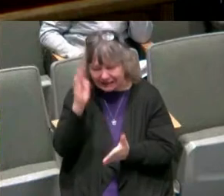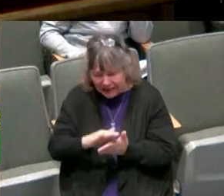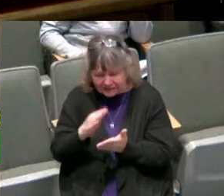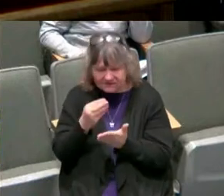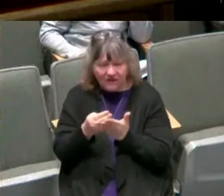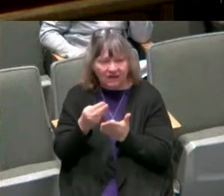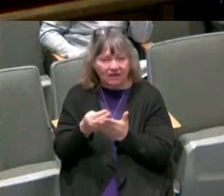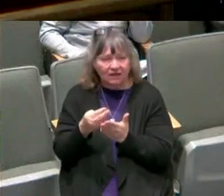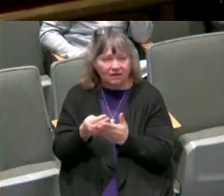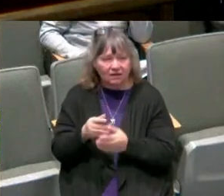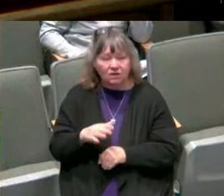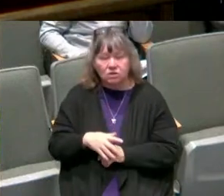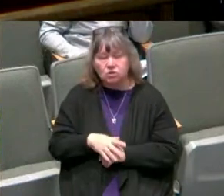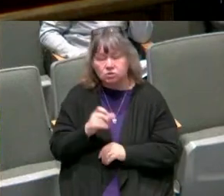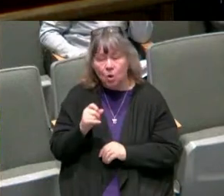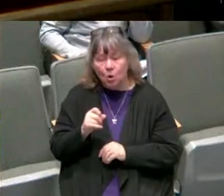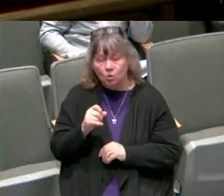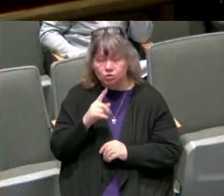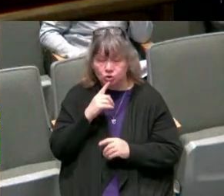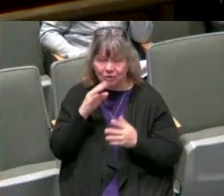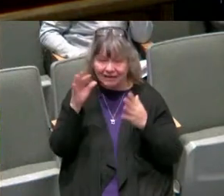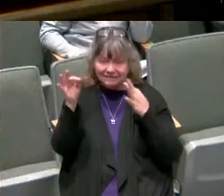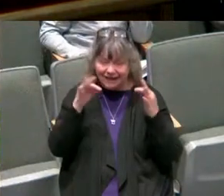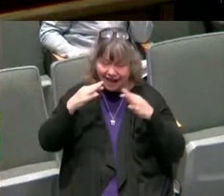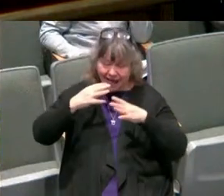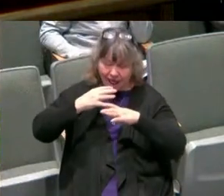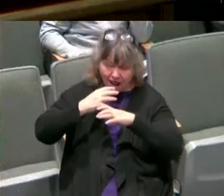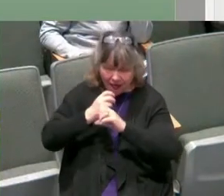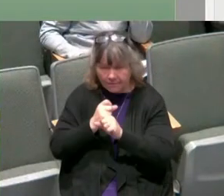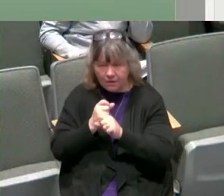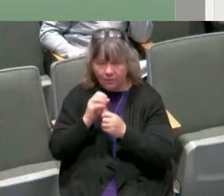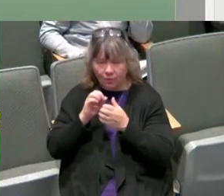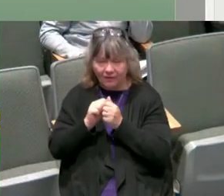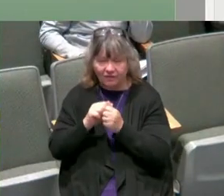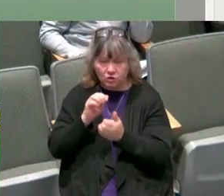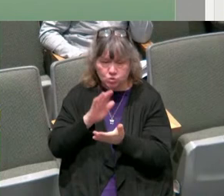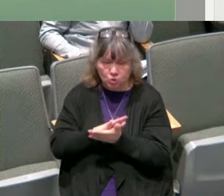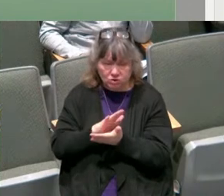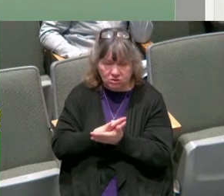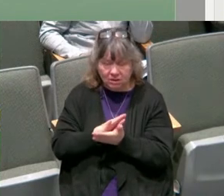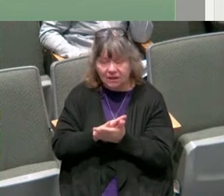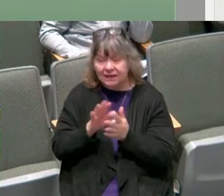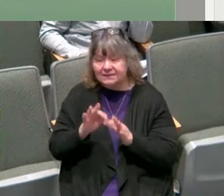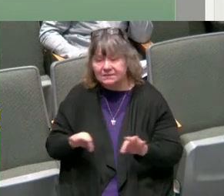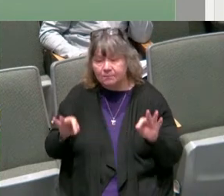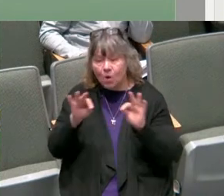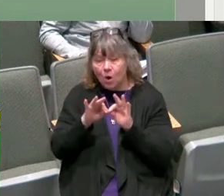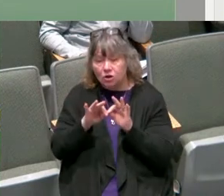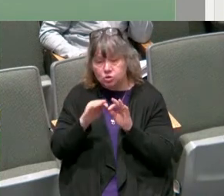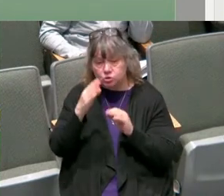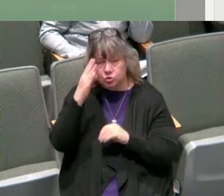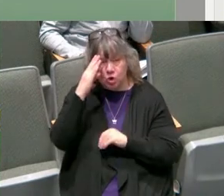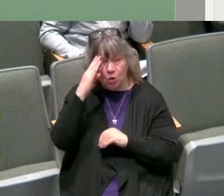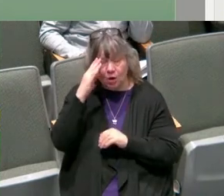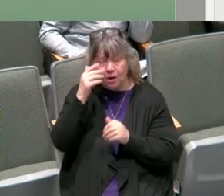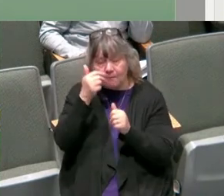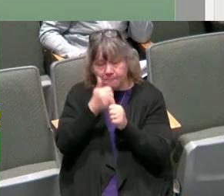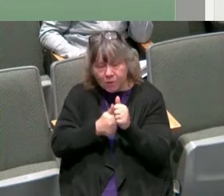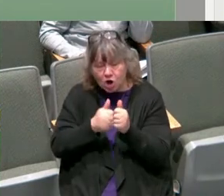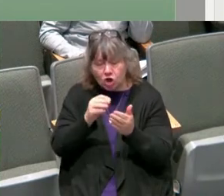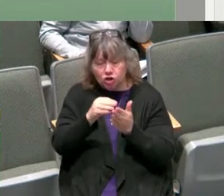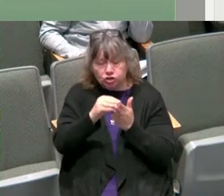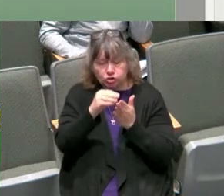I think to kind of complete this profile of your schools and where things are it's important to look at per pupil expenditures